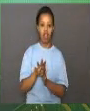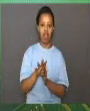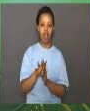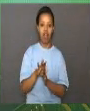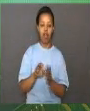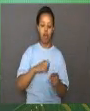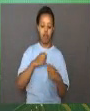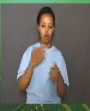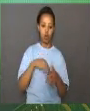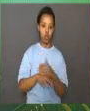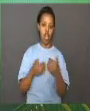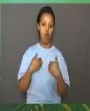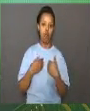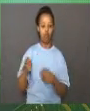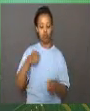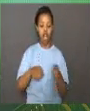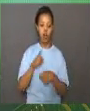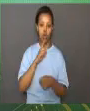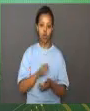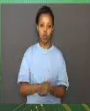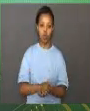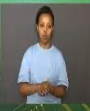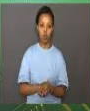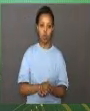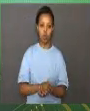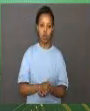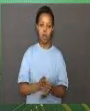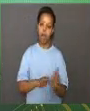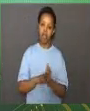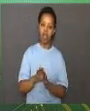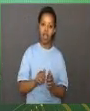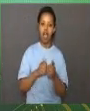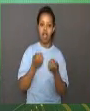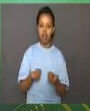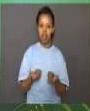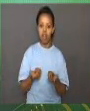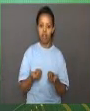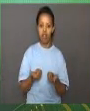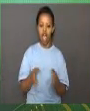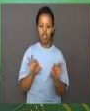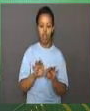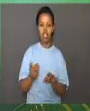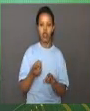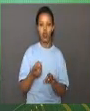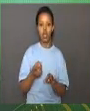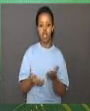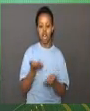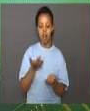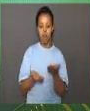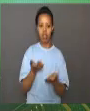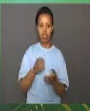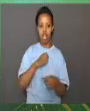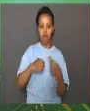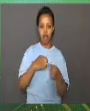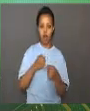in the ecosystem. We discussed how bacteria are essential to the balance of the